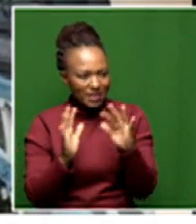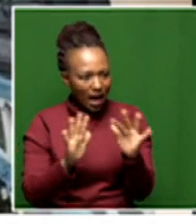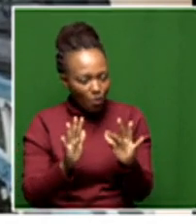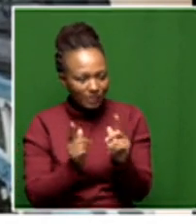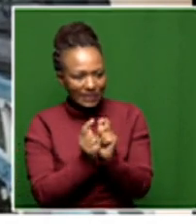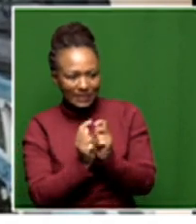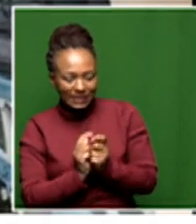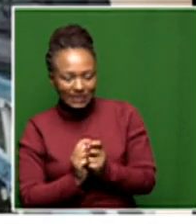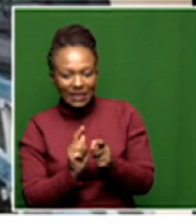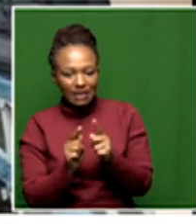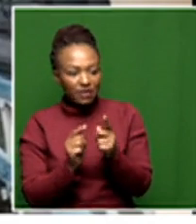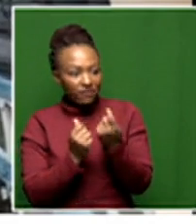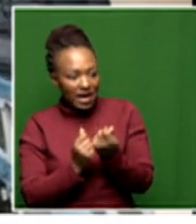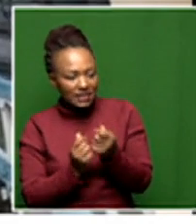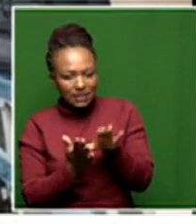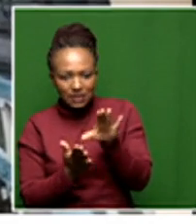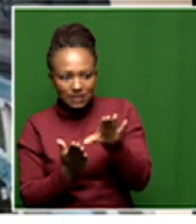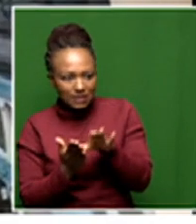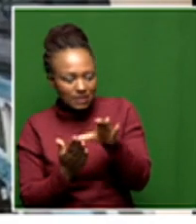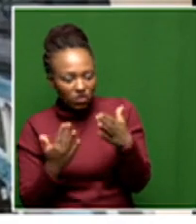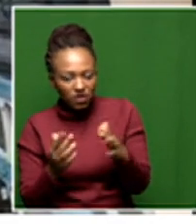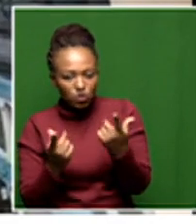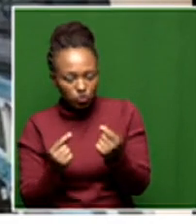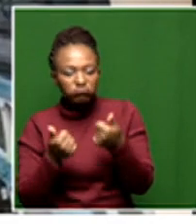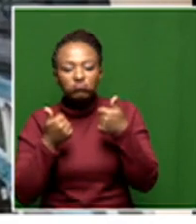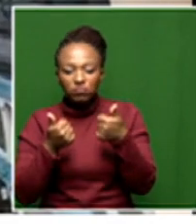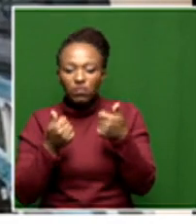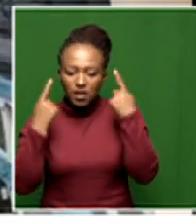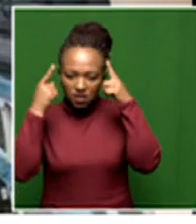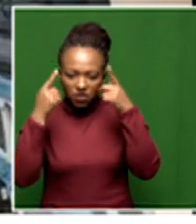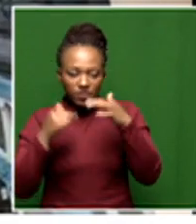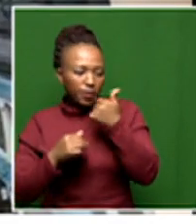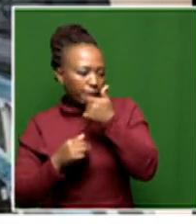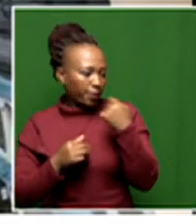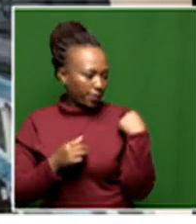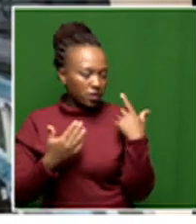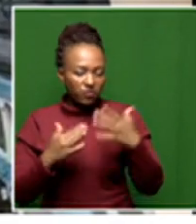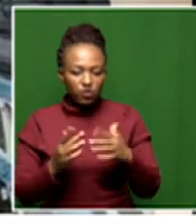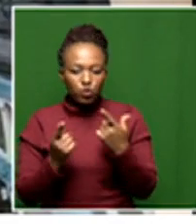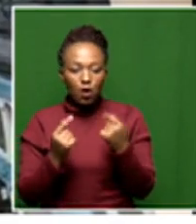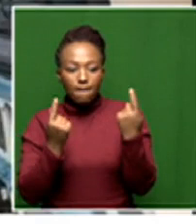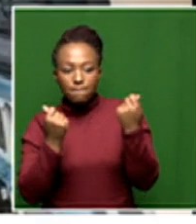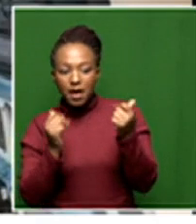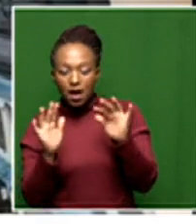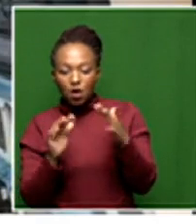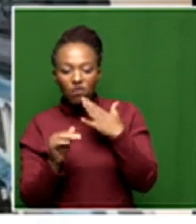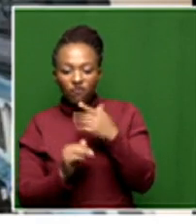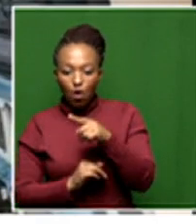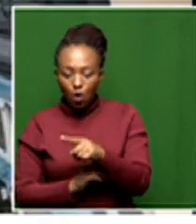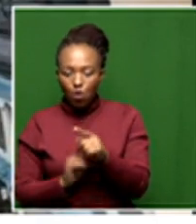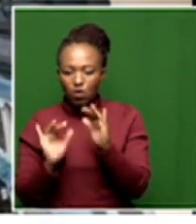businesses, refinance, which we've done successfully, recently announced the solvent recapitalization of Virgin